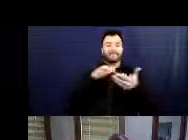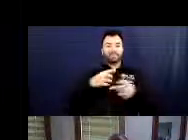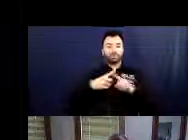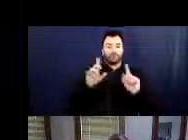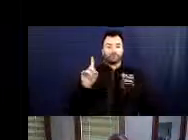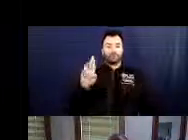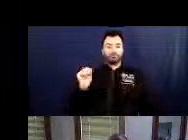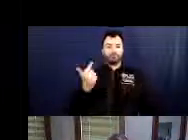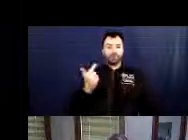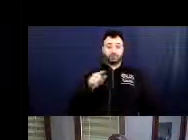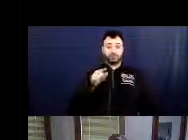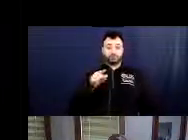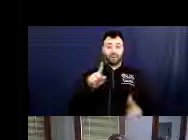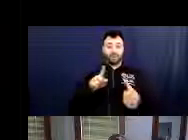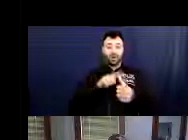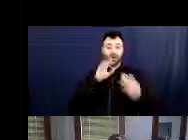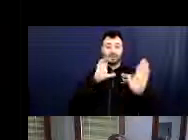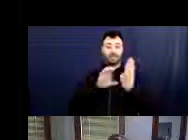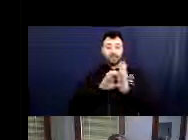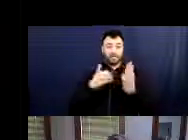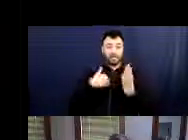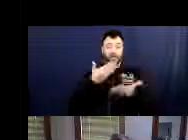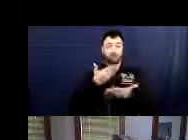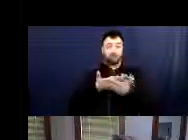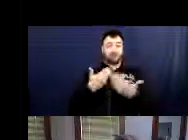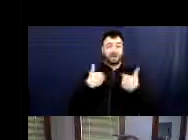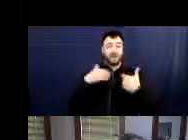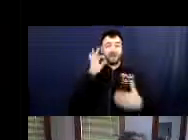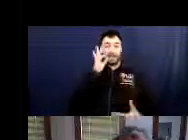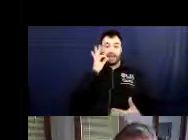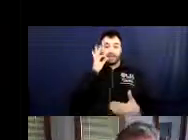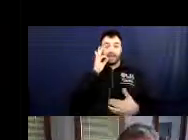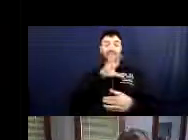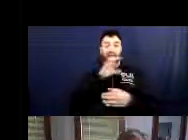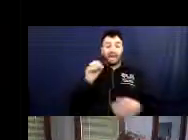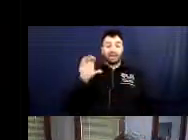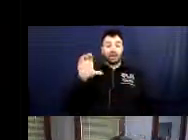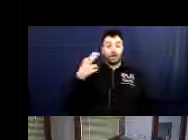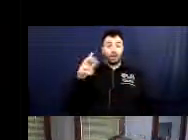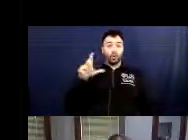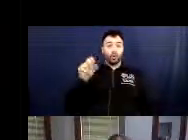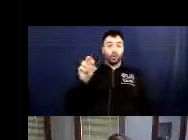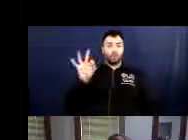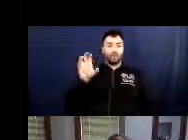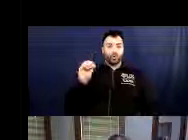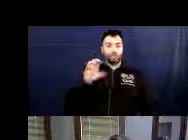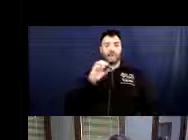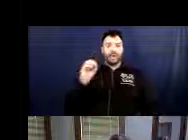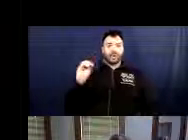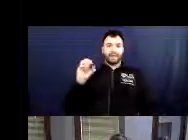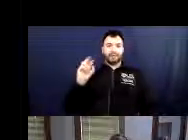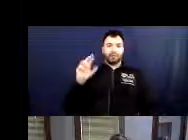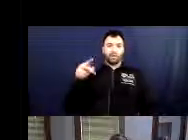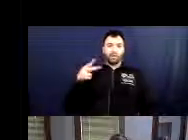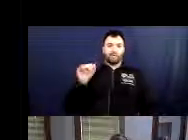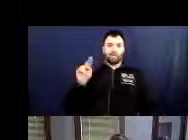that I found that actually included cannabis too, and chloroform and morphine. I mean, just imagine what that might do. A hospice nurse,